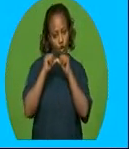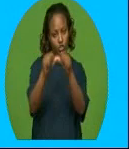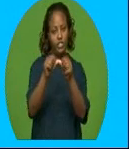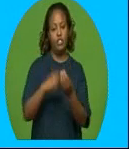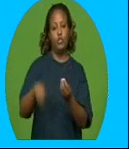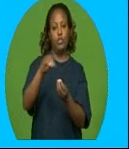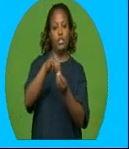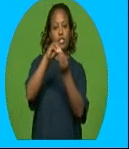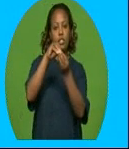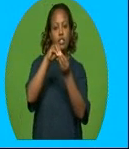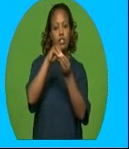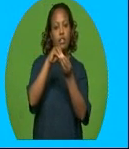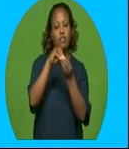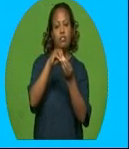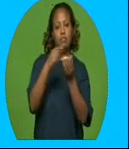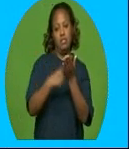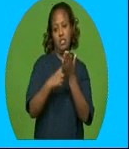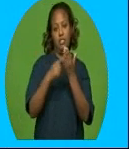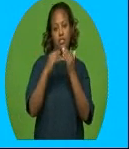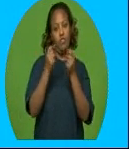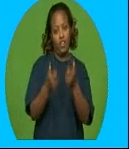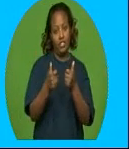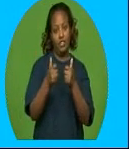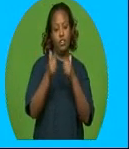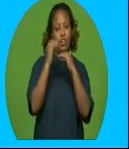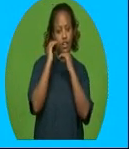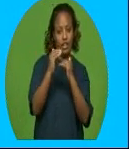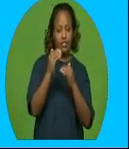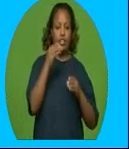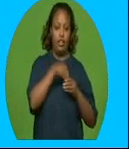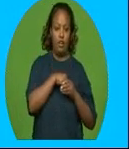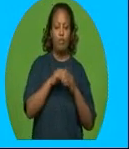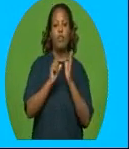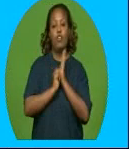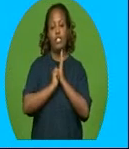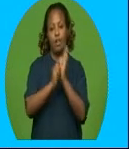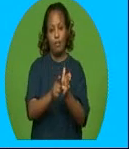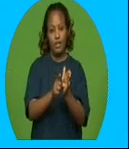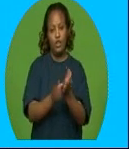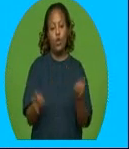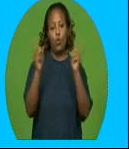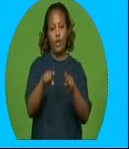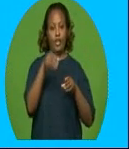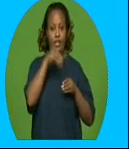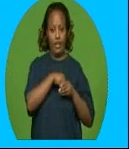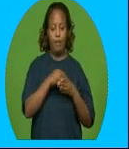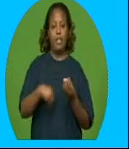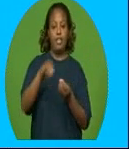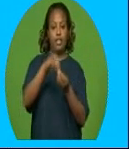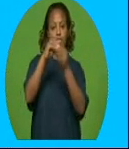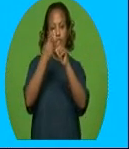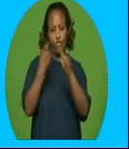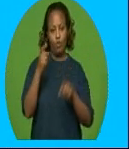and continues to increase at faster rate than income. For example, when